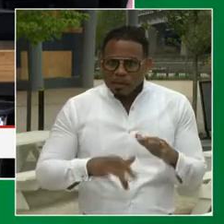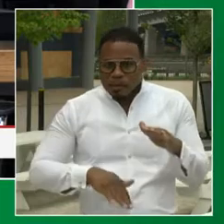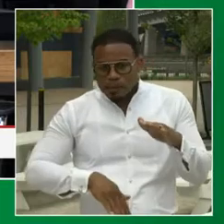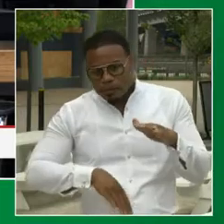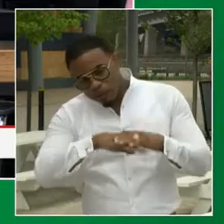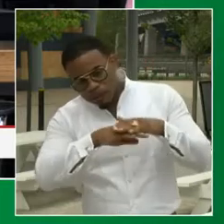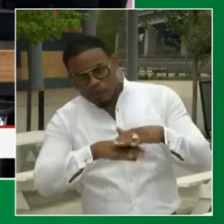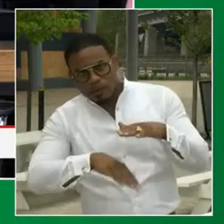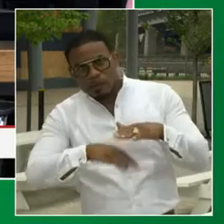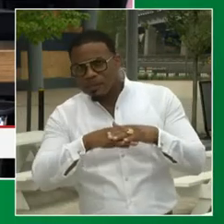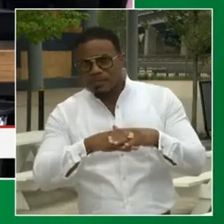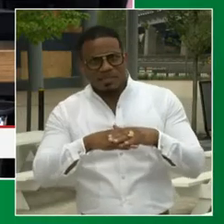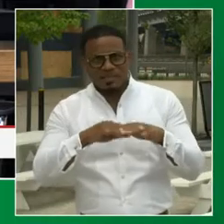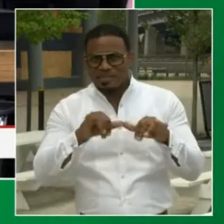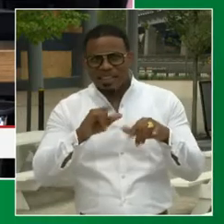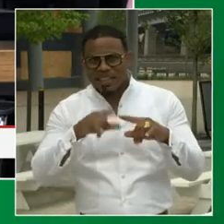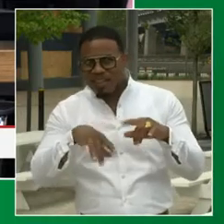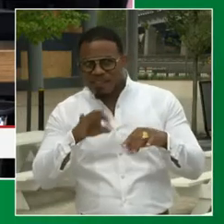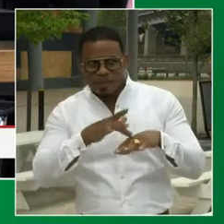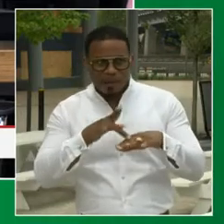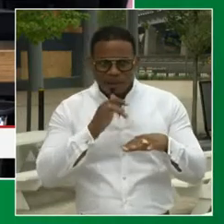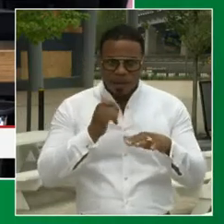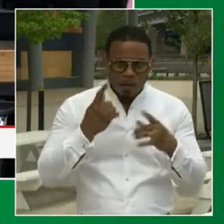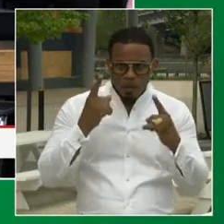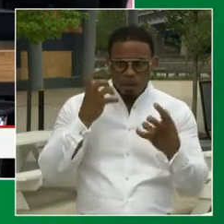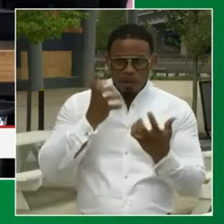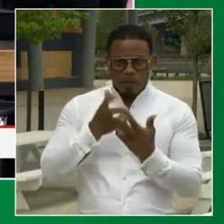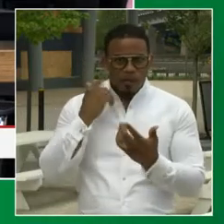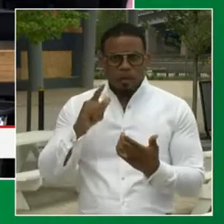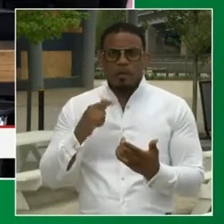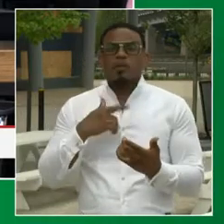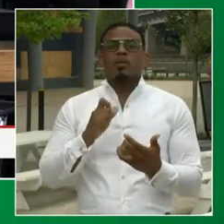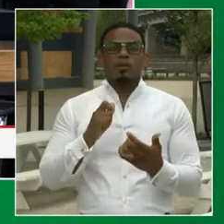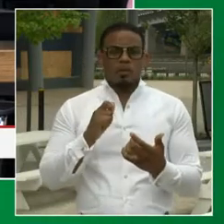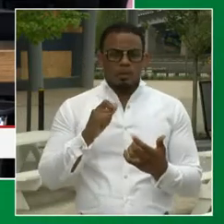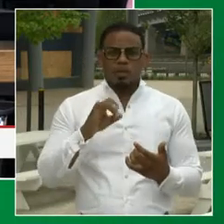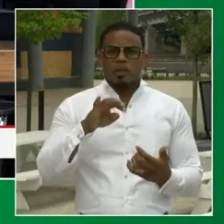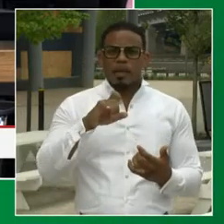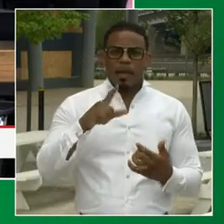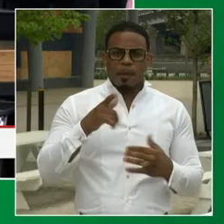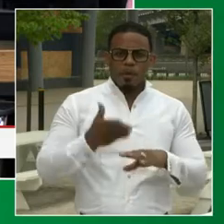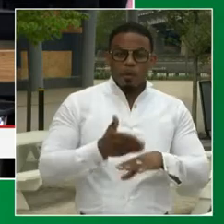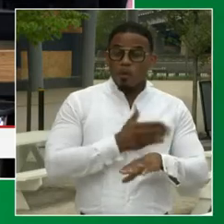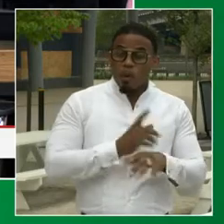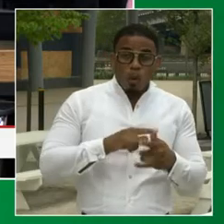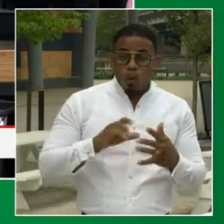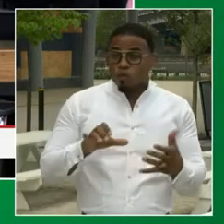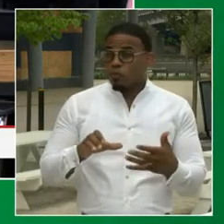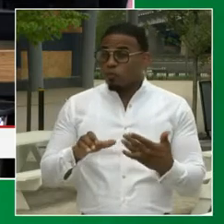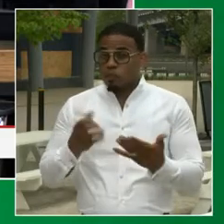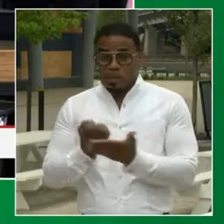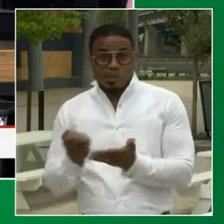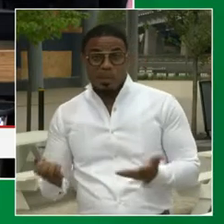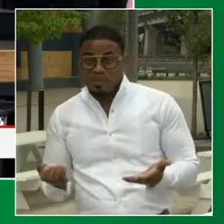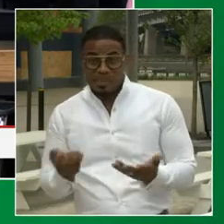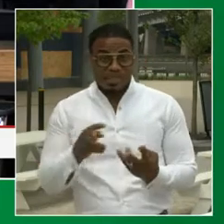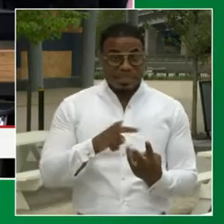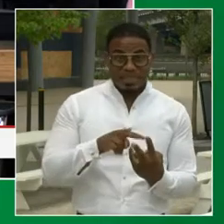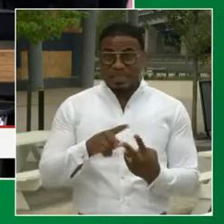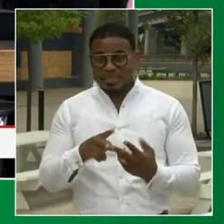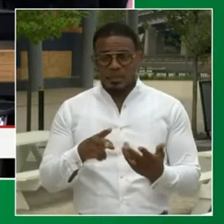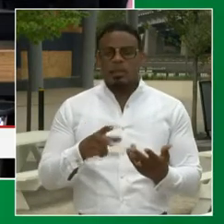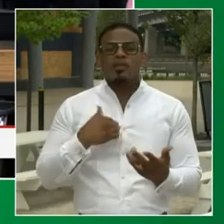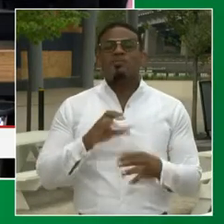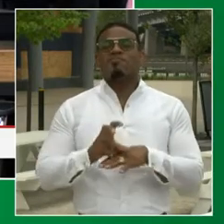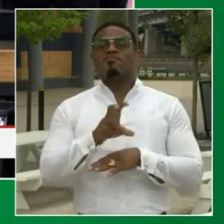certain size and they can't find a space that works for them to be able to do capital improvement or to do equipment. So